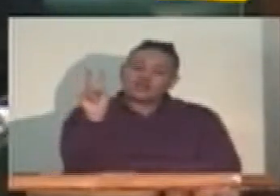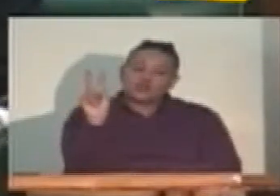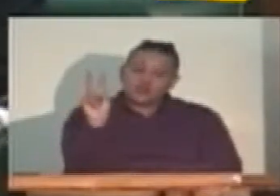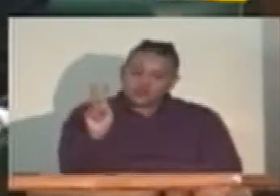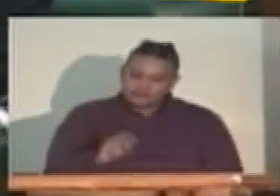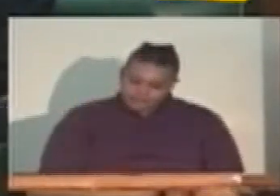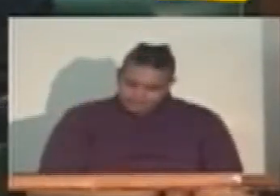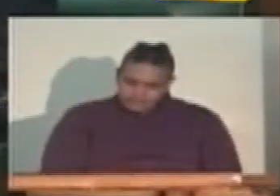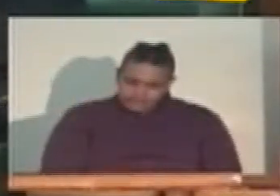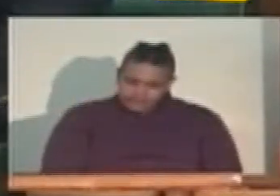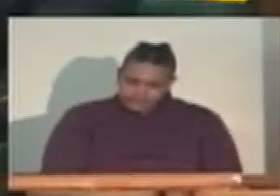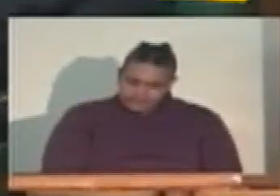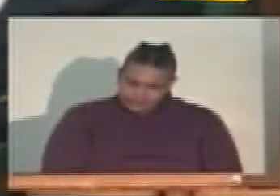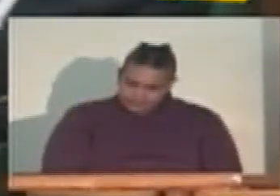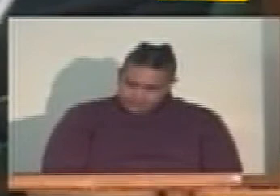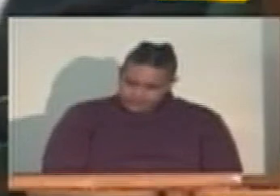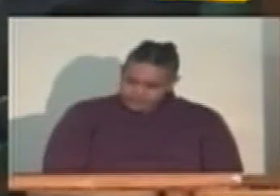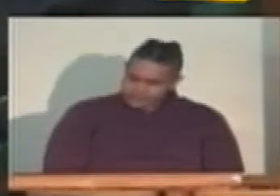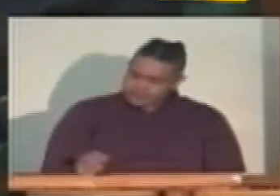p.m.